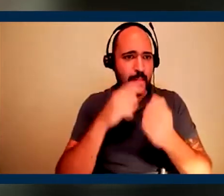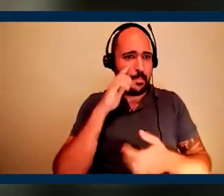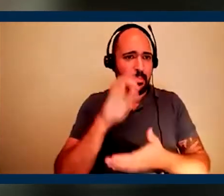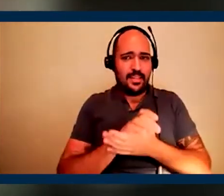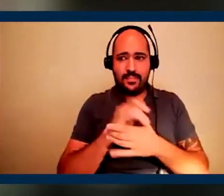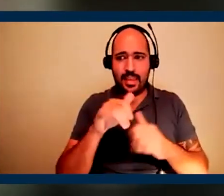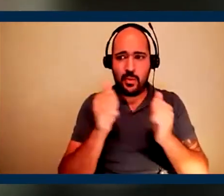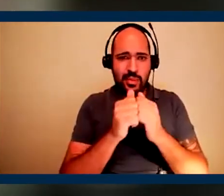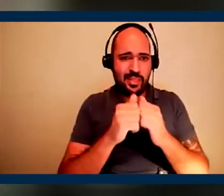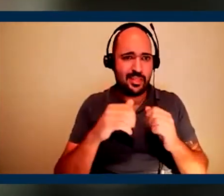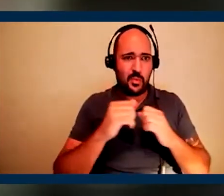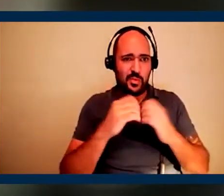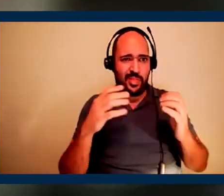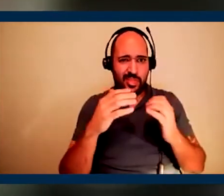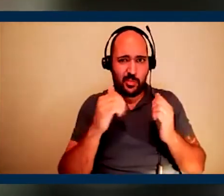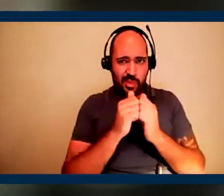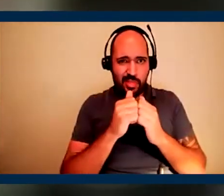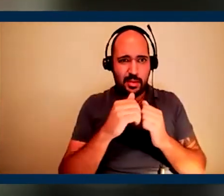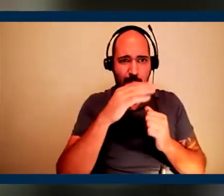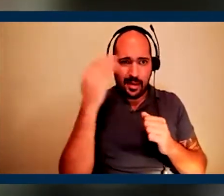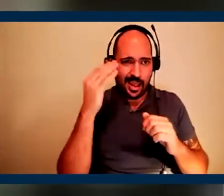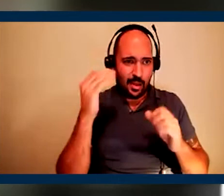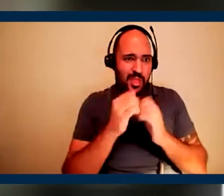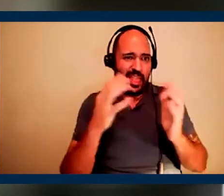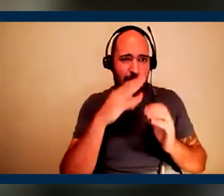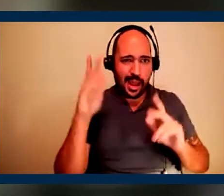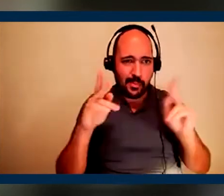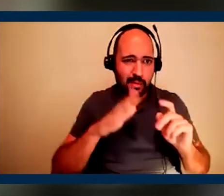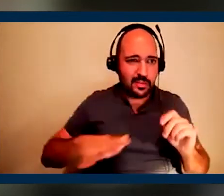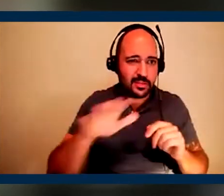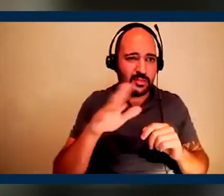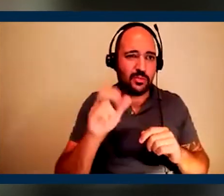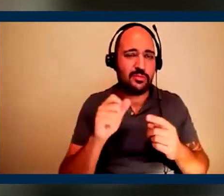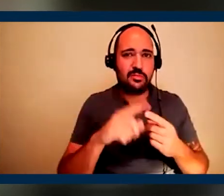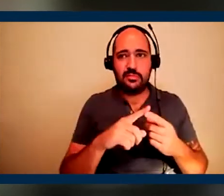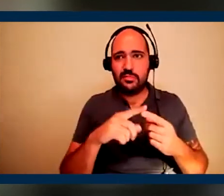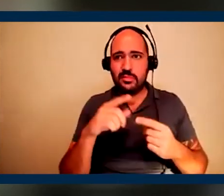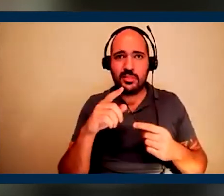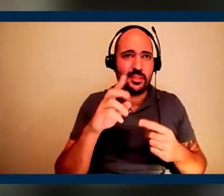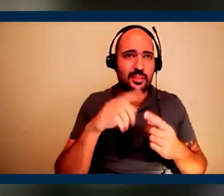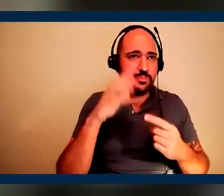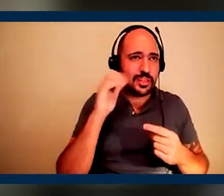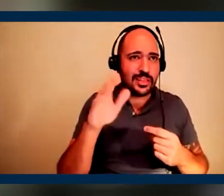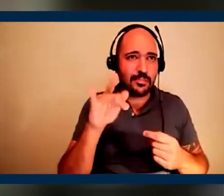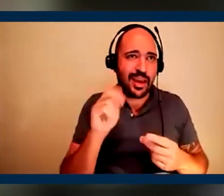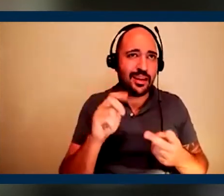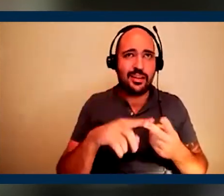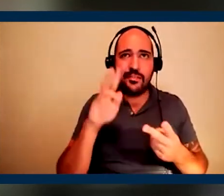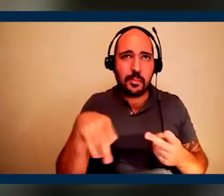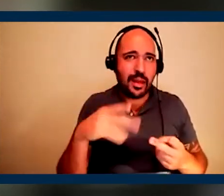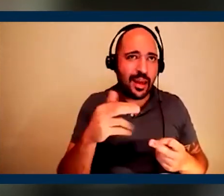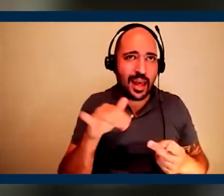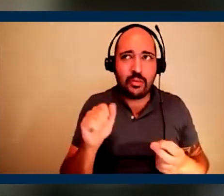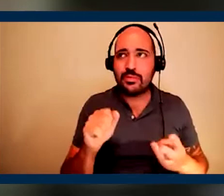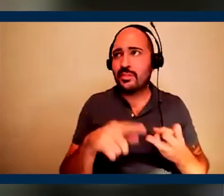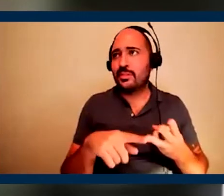this country, President Biden, Vice President Kamala Harris, Warnock, Senator Warnock